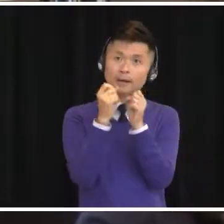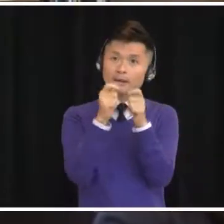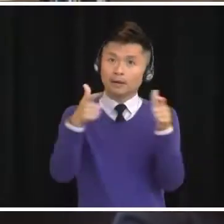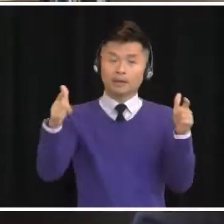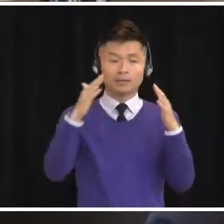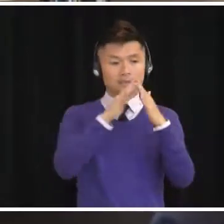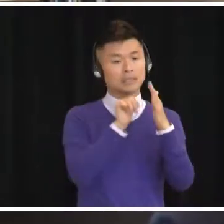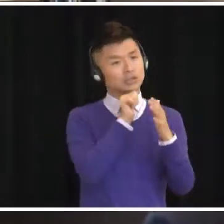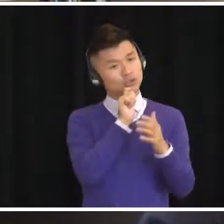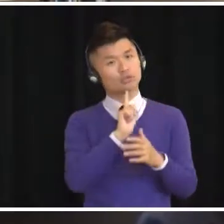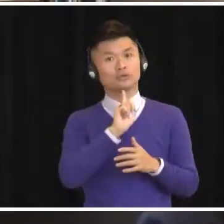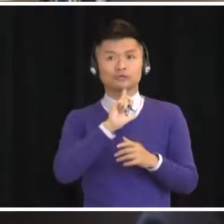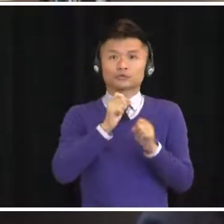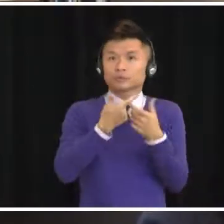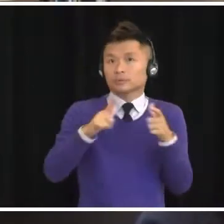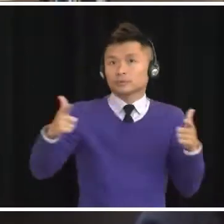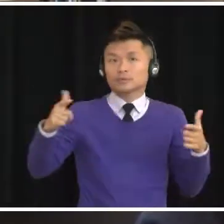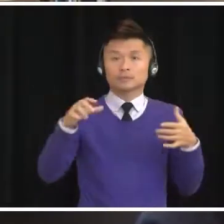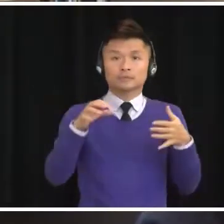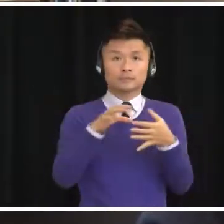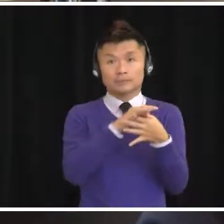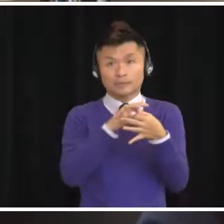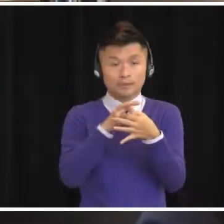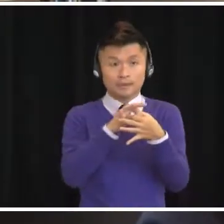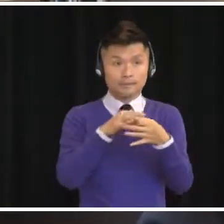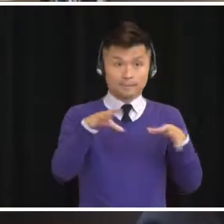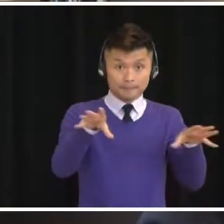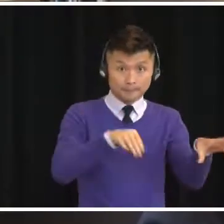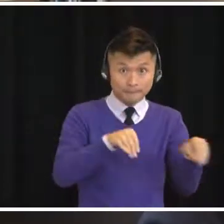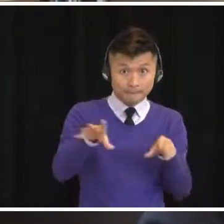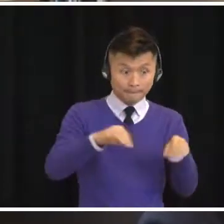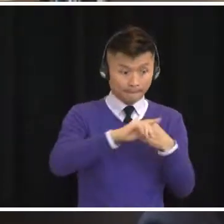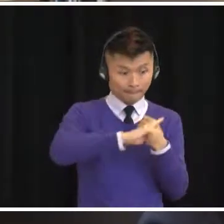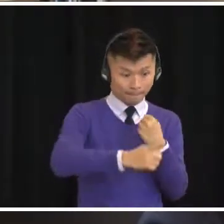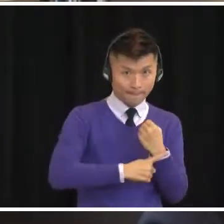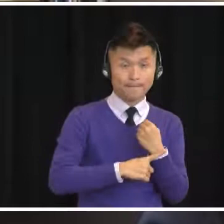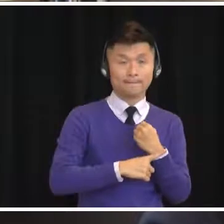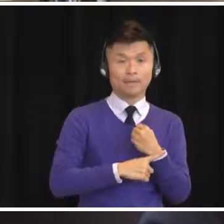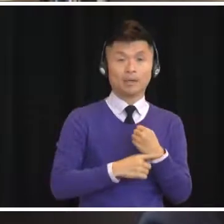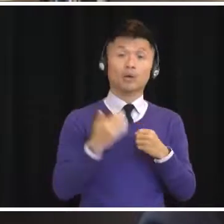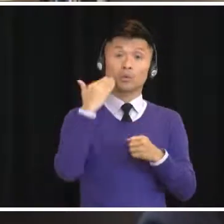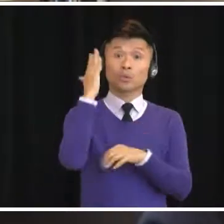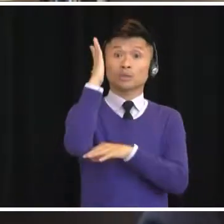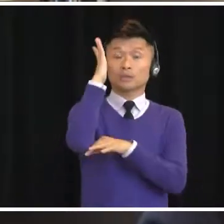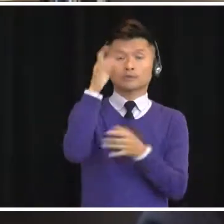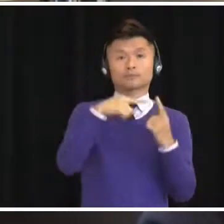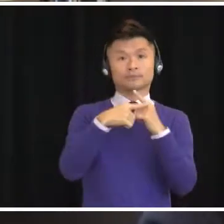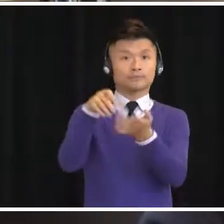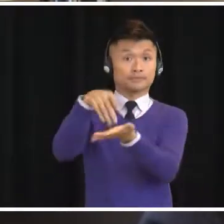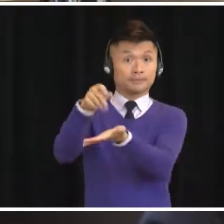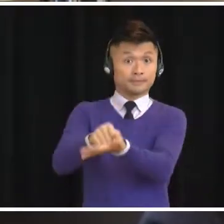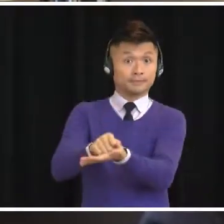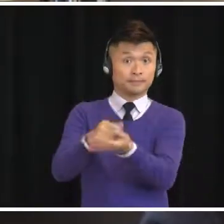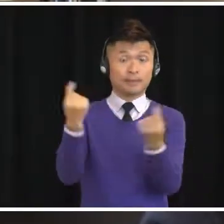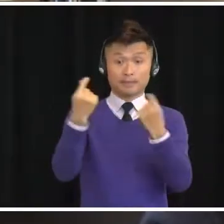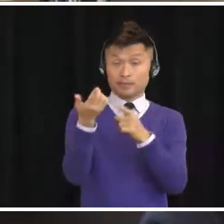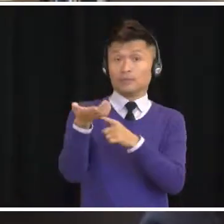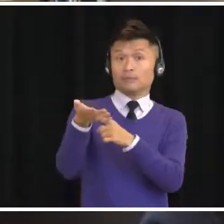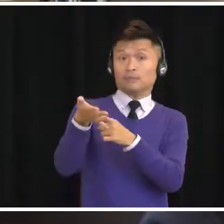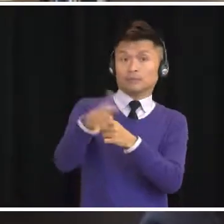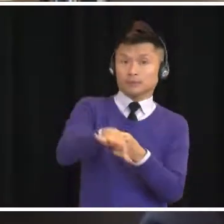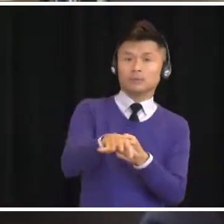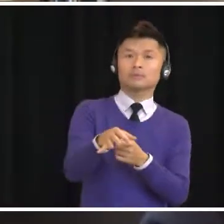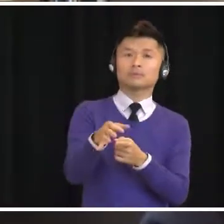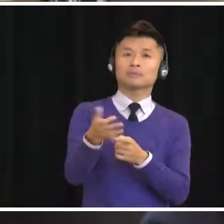we can use. For social and economic data, for example,